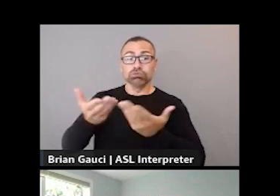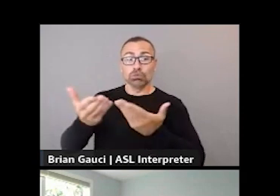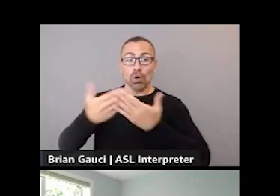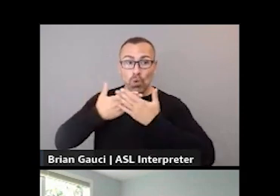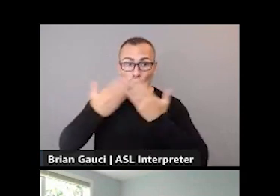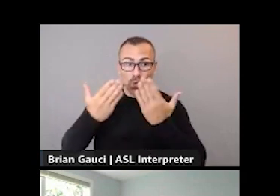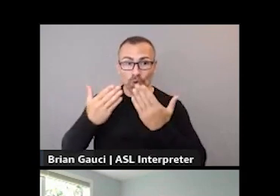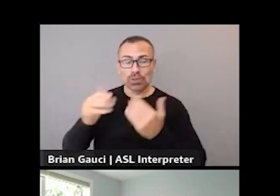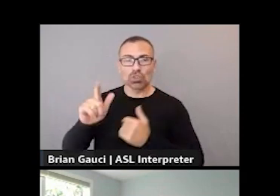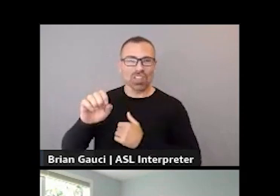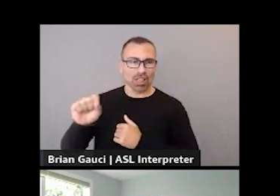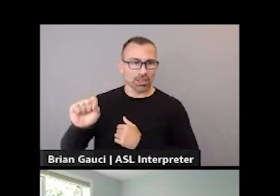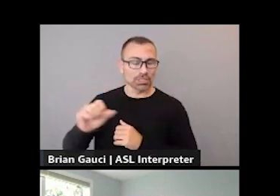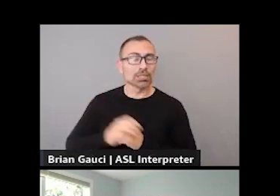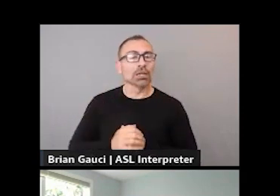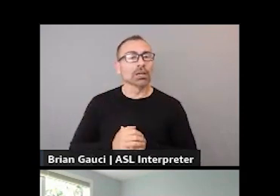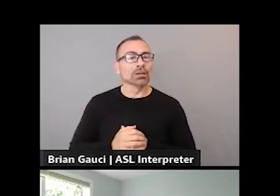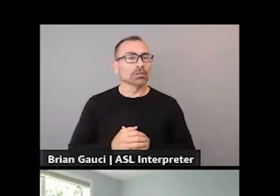demo is a